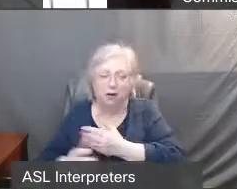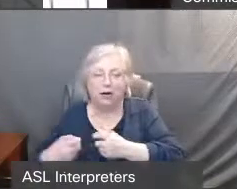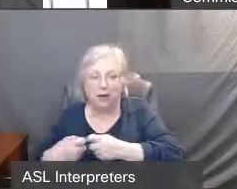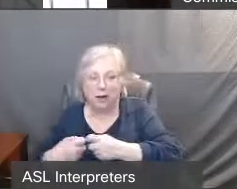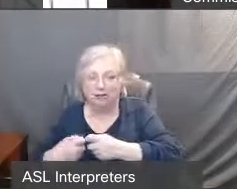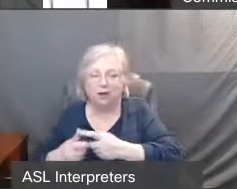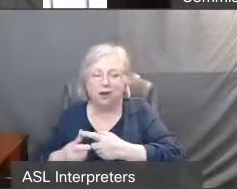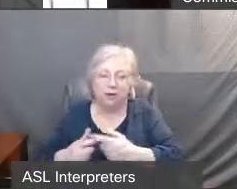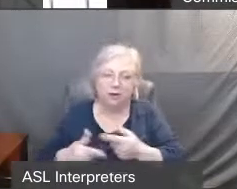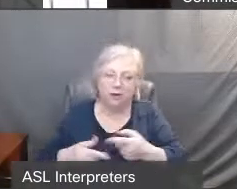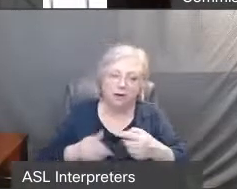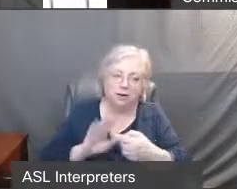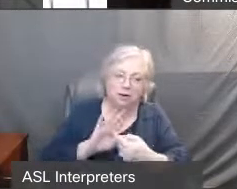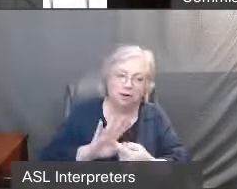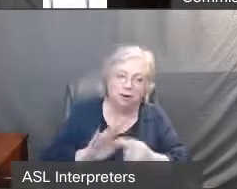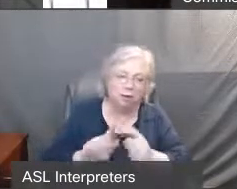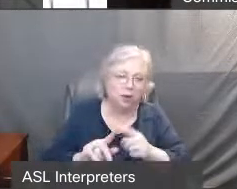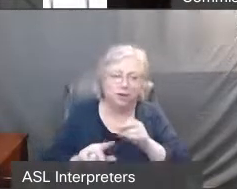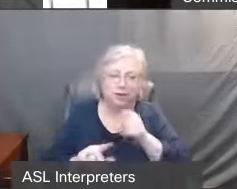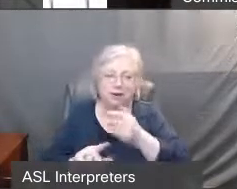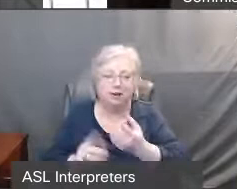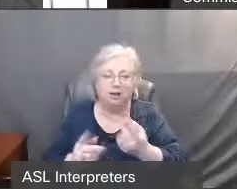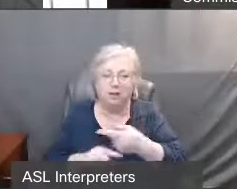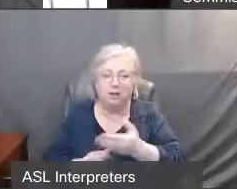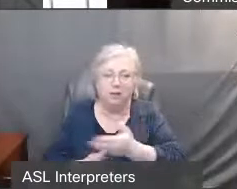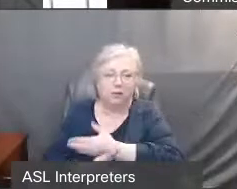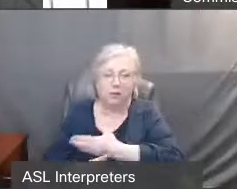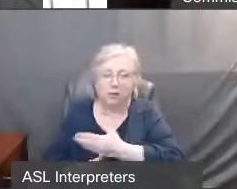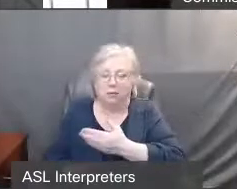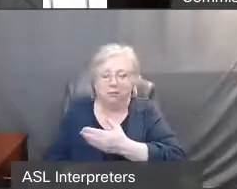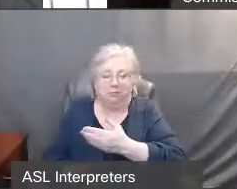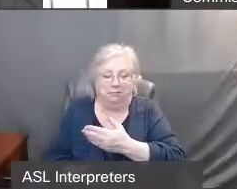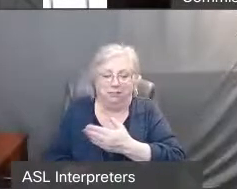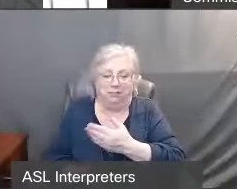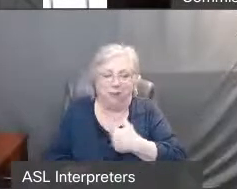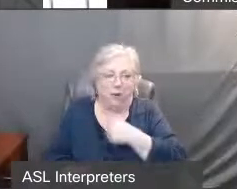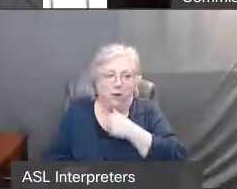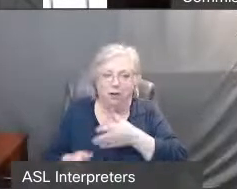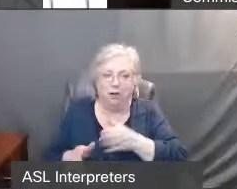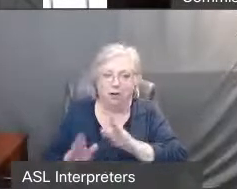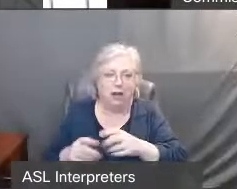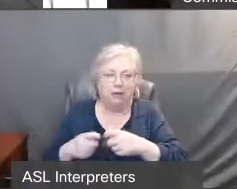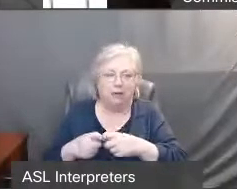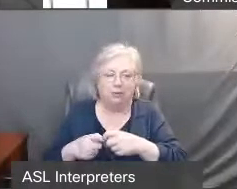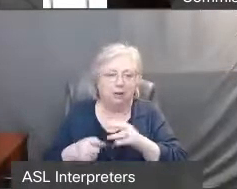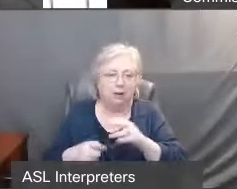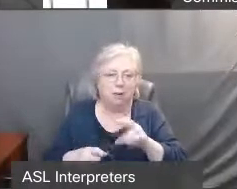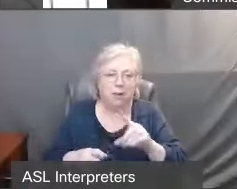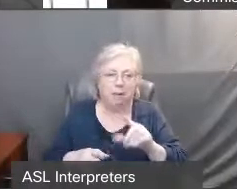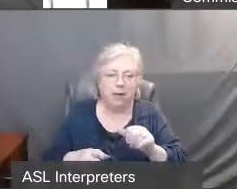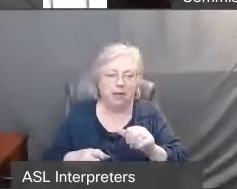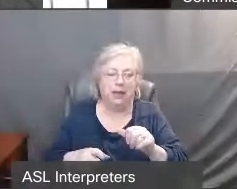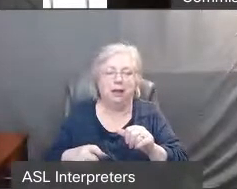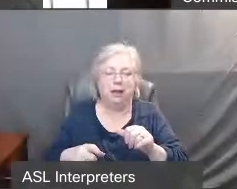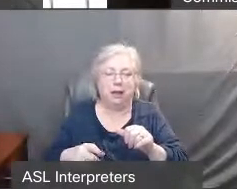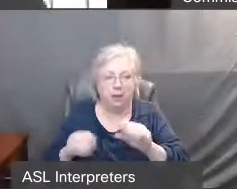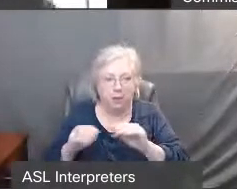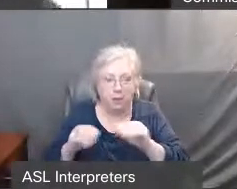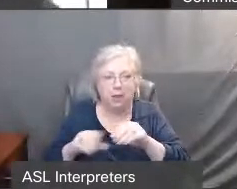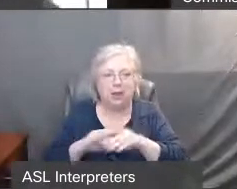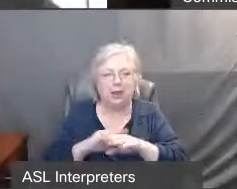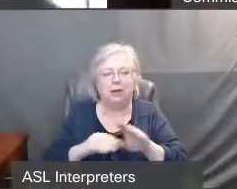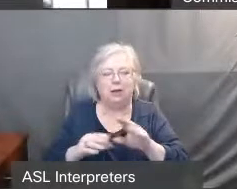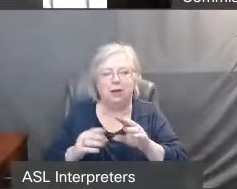PM the previous day. We do not have electronics, and we do not allow electronic media placed in the computer system inside